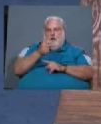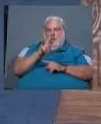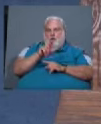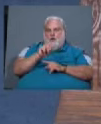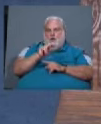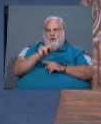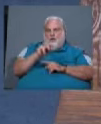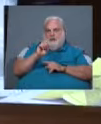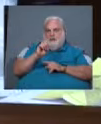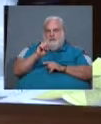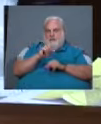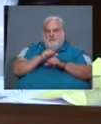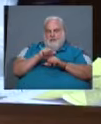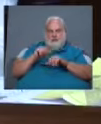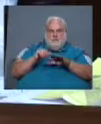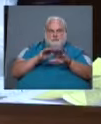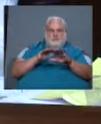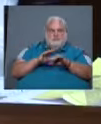Mountain.